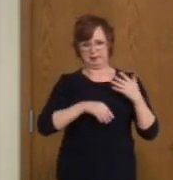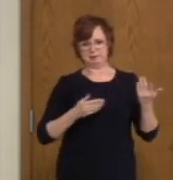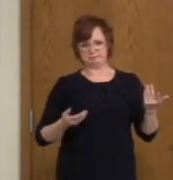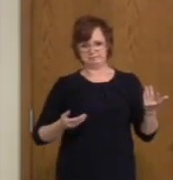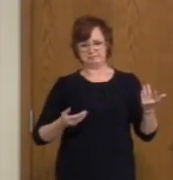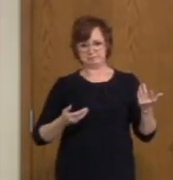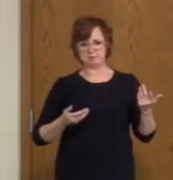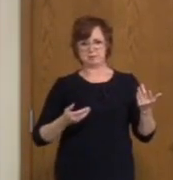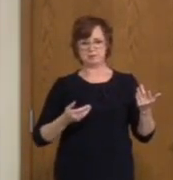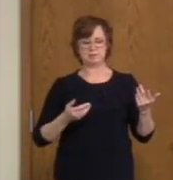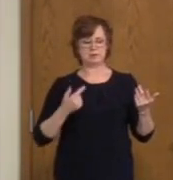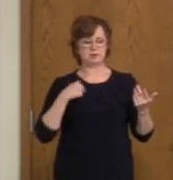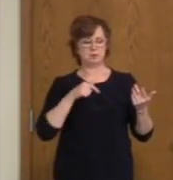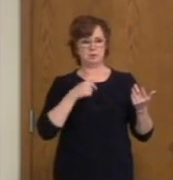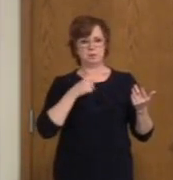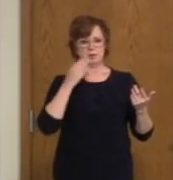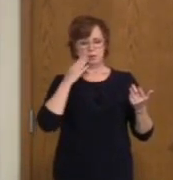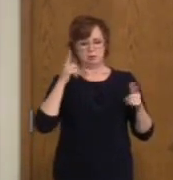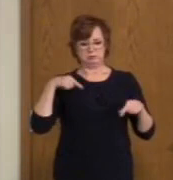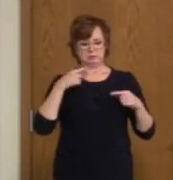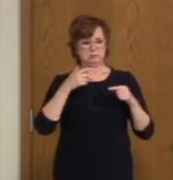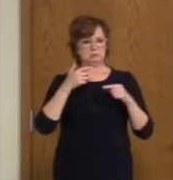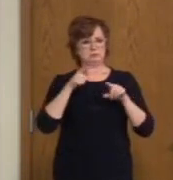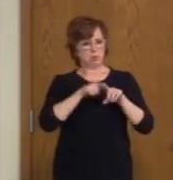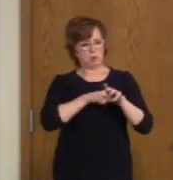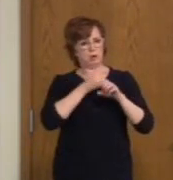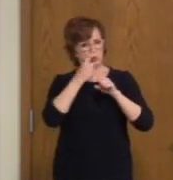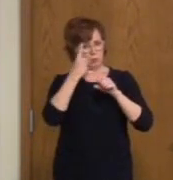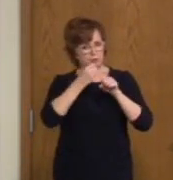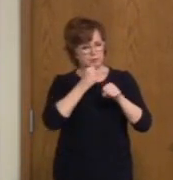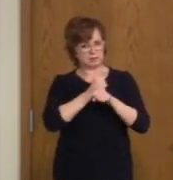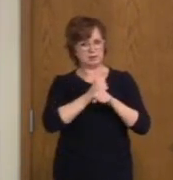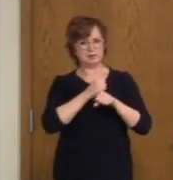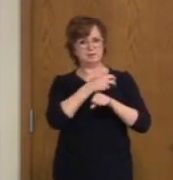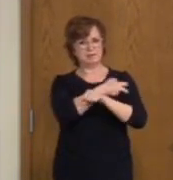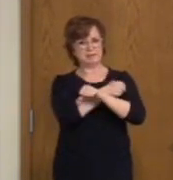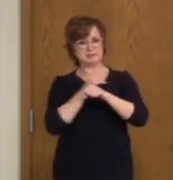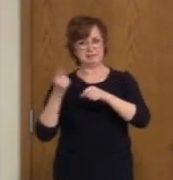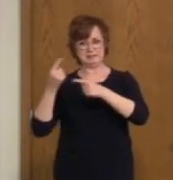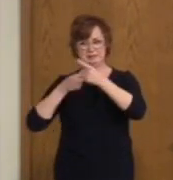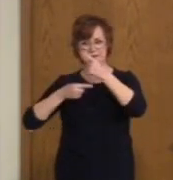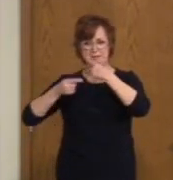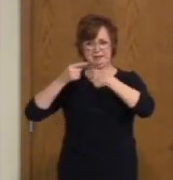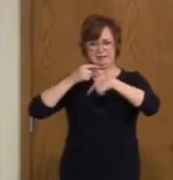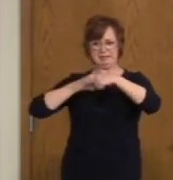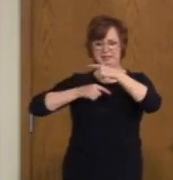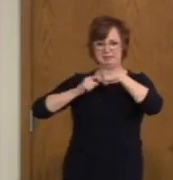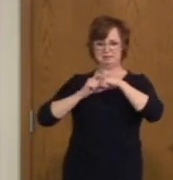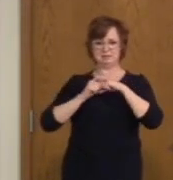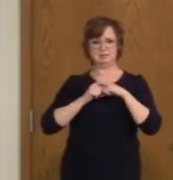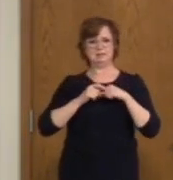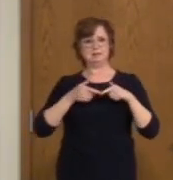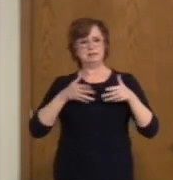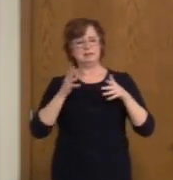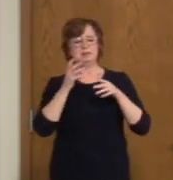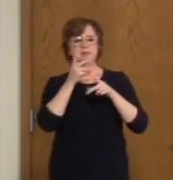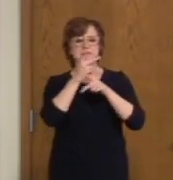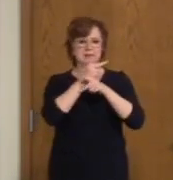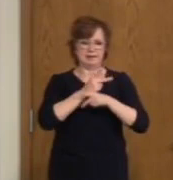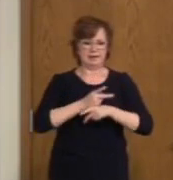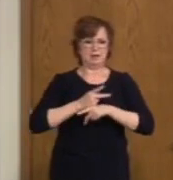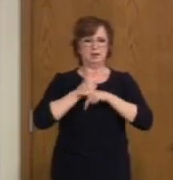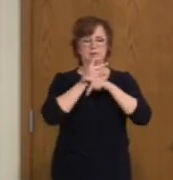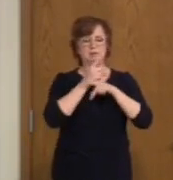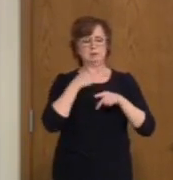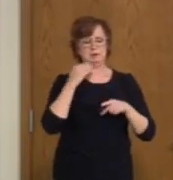of what has been a very long year. Our vaccines are on their way. Let's ensure that we are being very diligent, as challenging